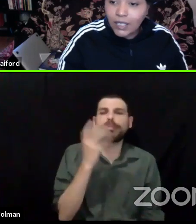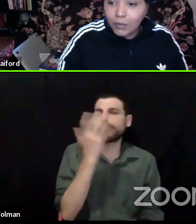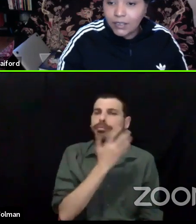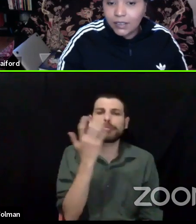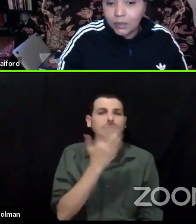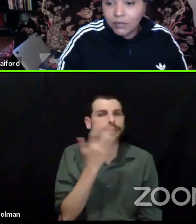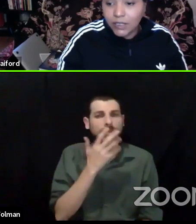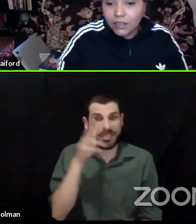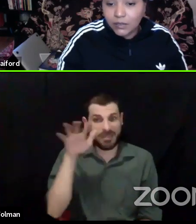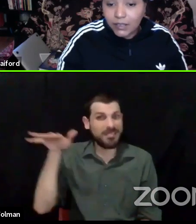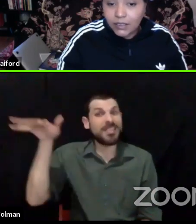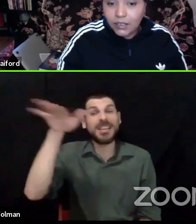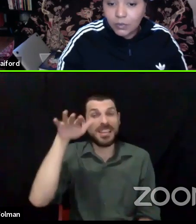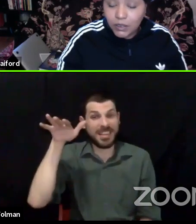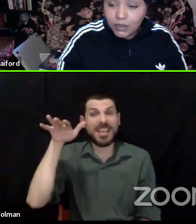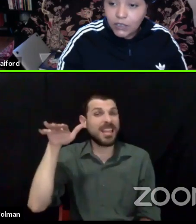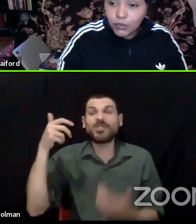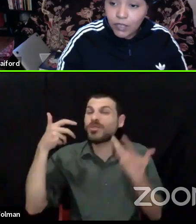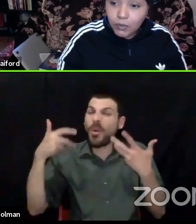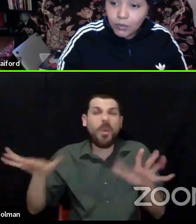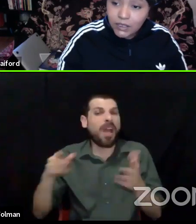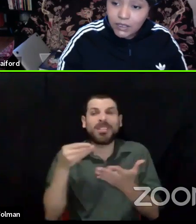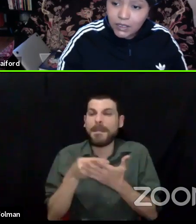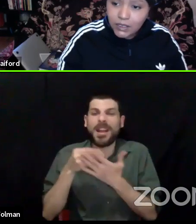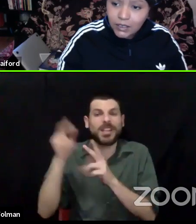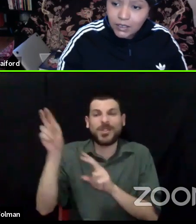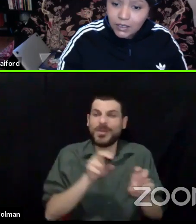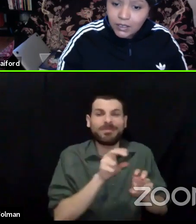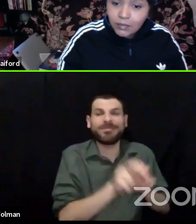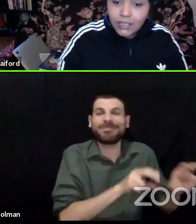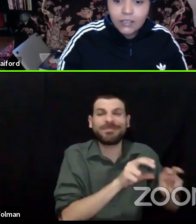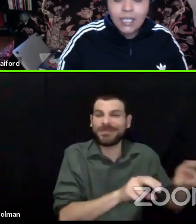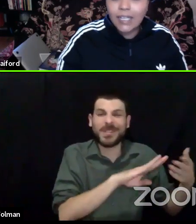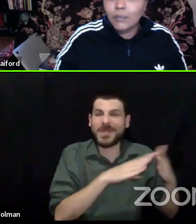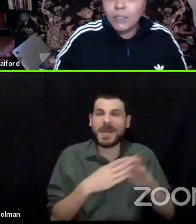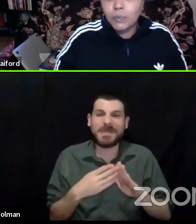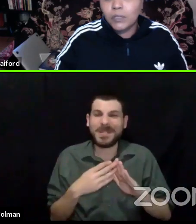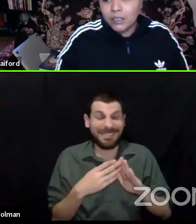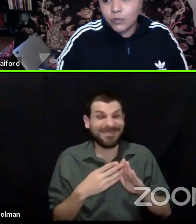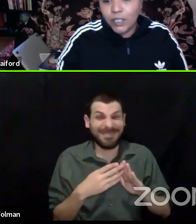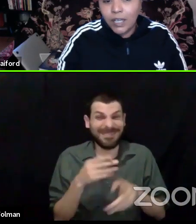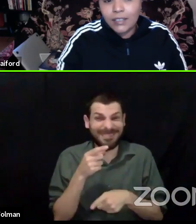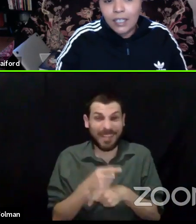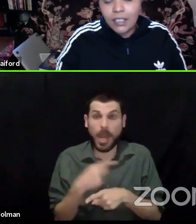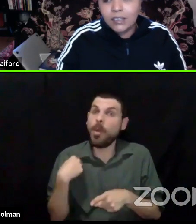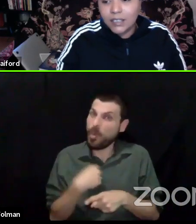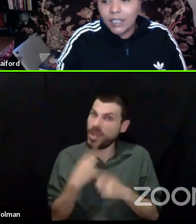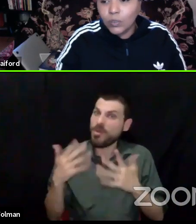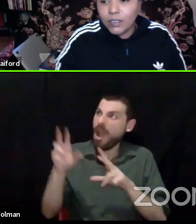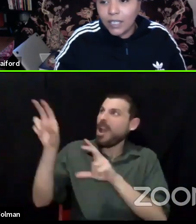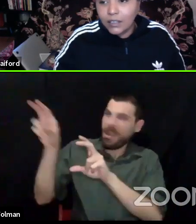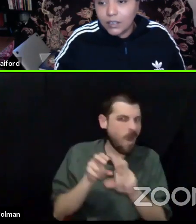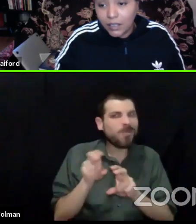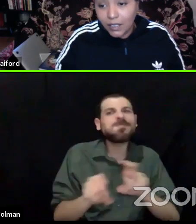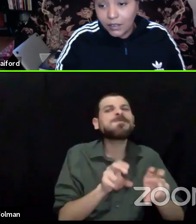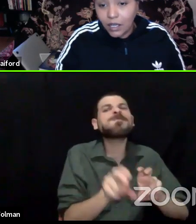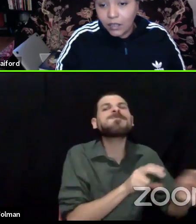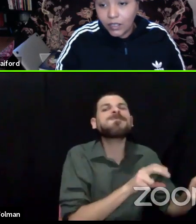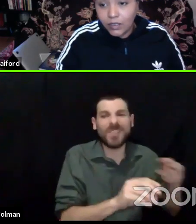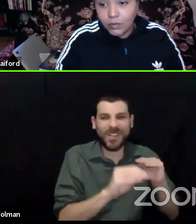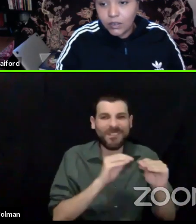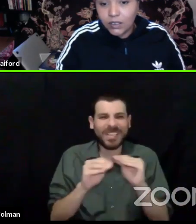want that money to be redirected to communities for reparations, man, you got to have people on the front line that understand what that looks like